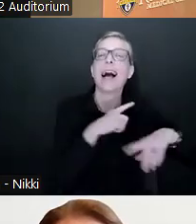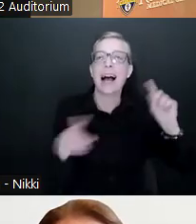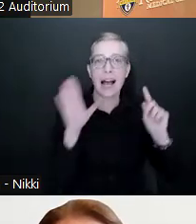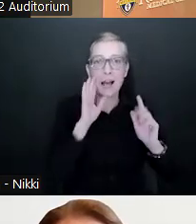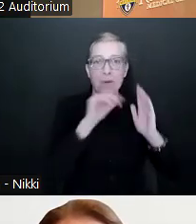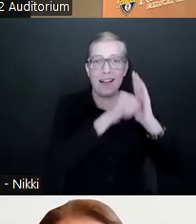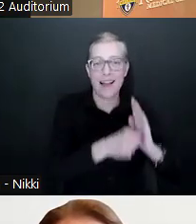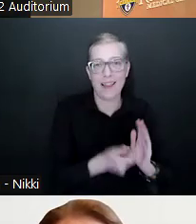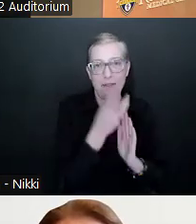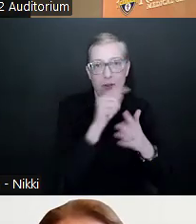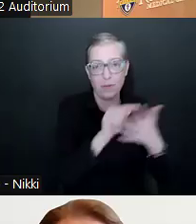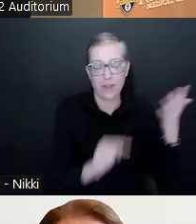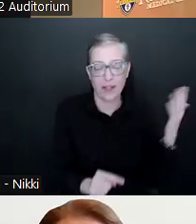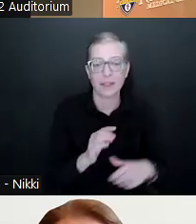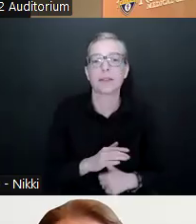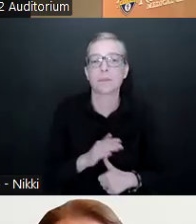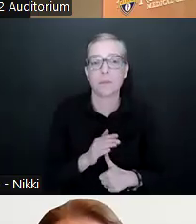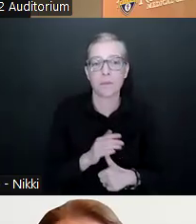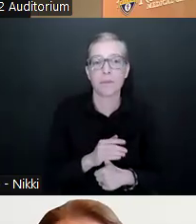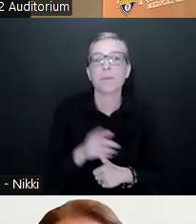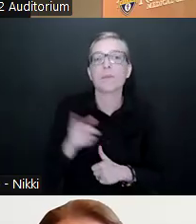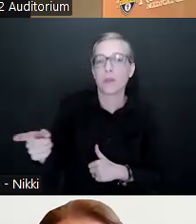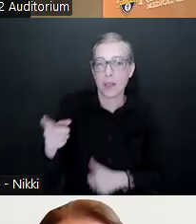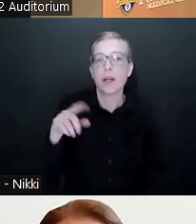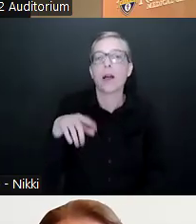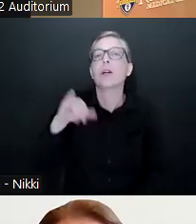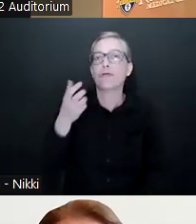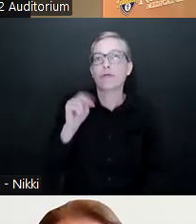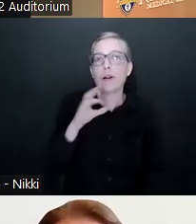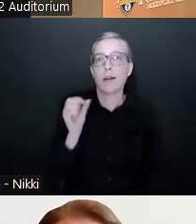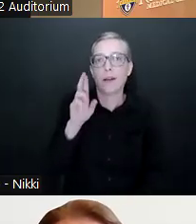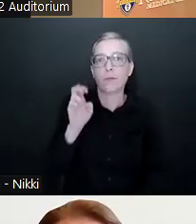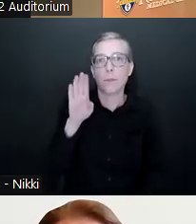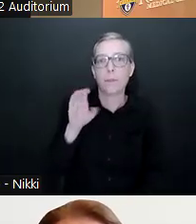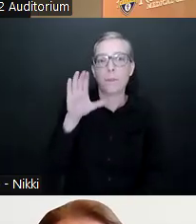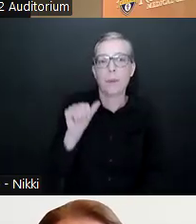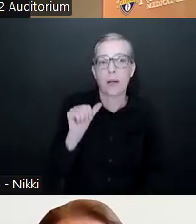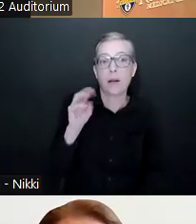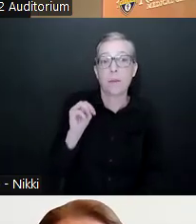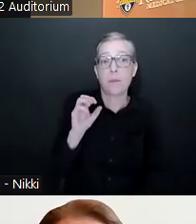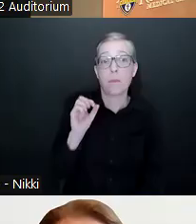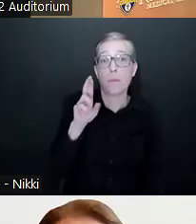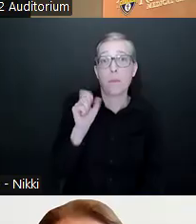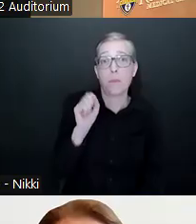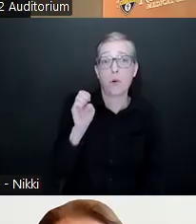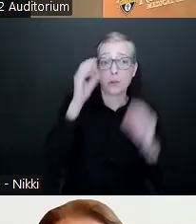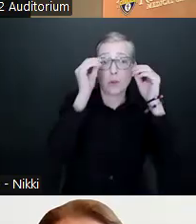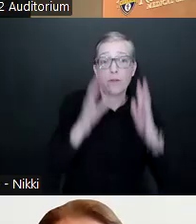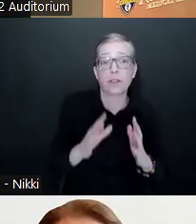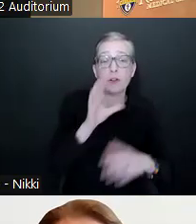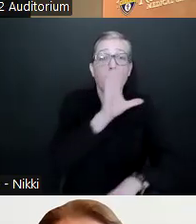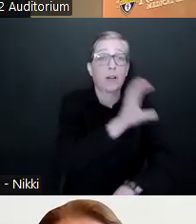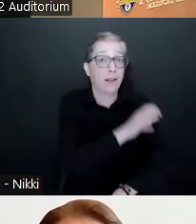the John and Rebecca Morse Professor of Clinical Psychology at the University of Houston, where she also serves as Associate Dean